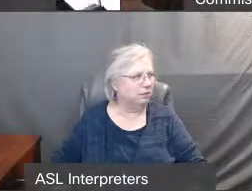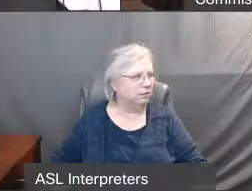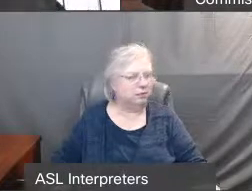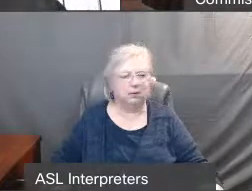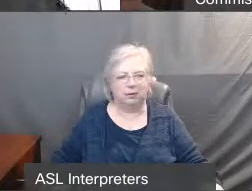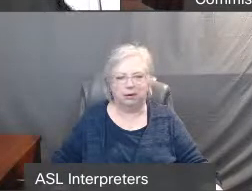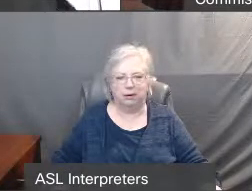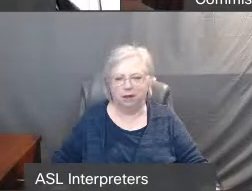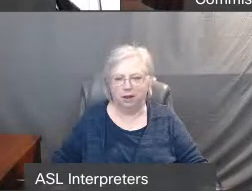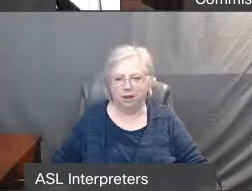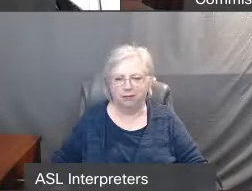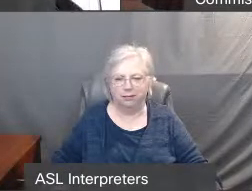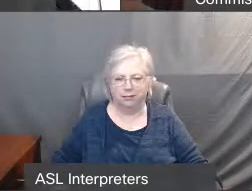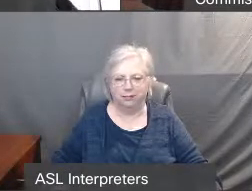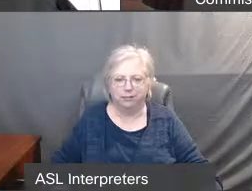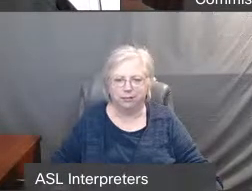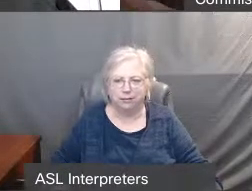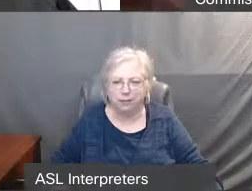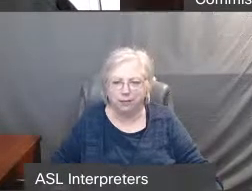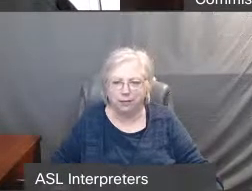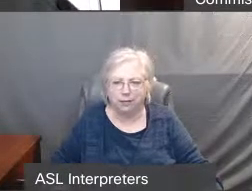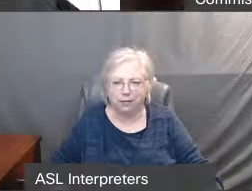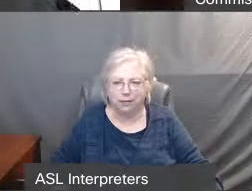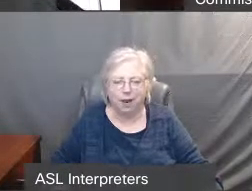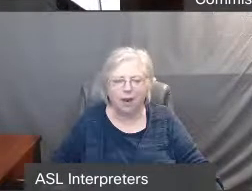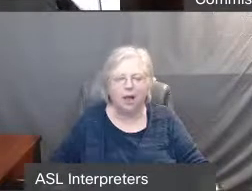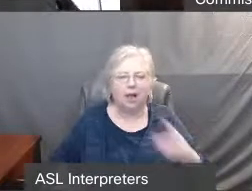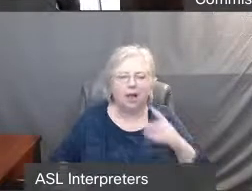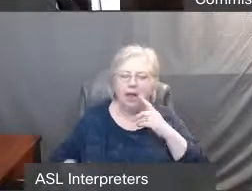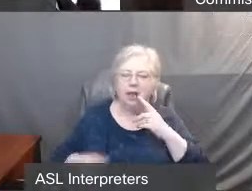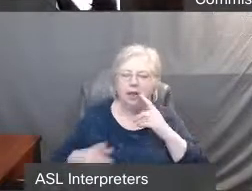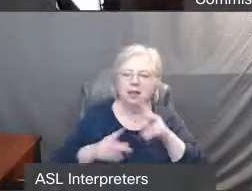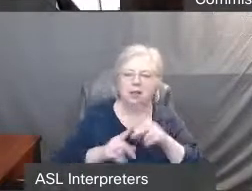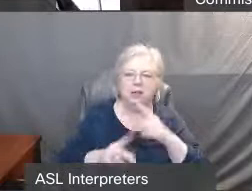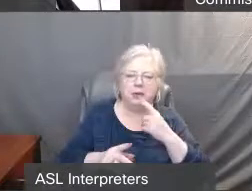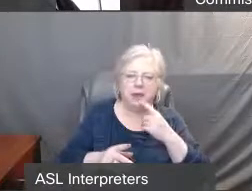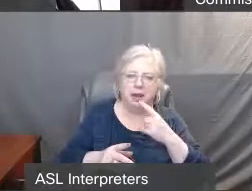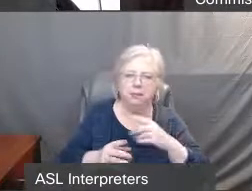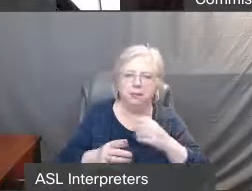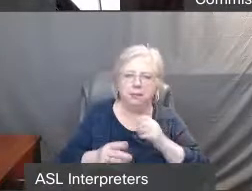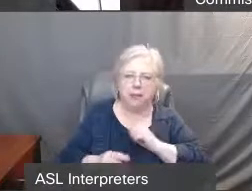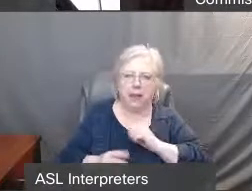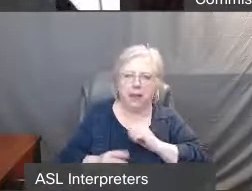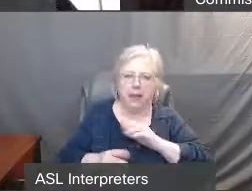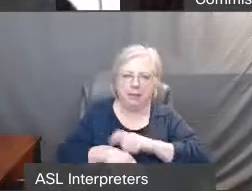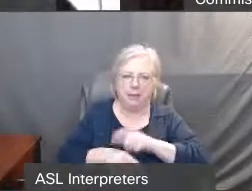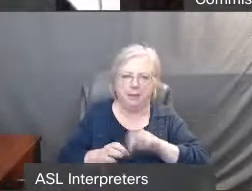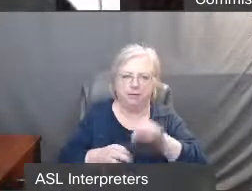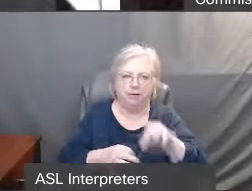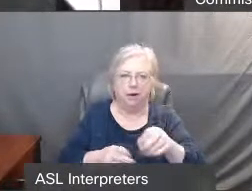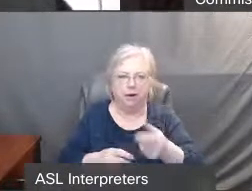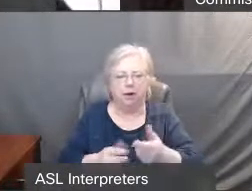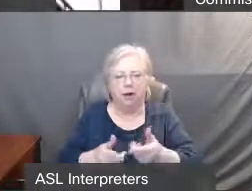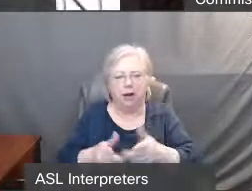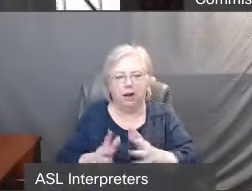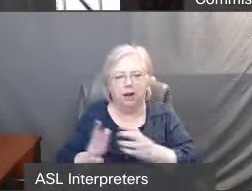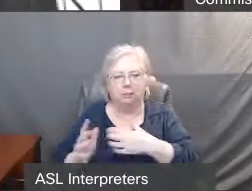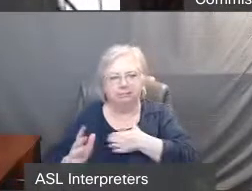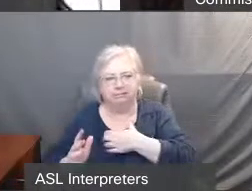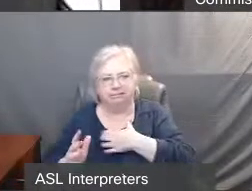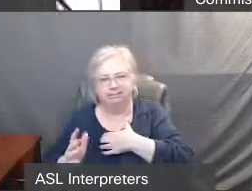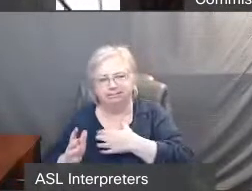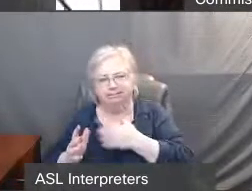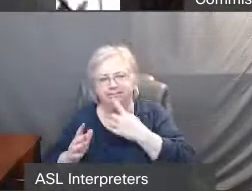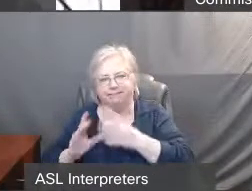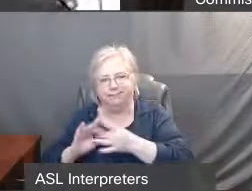We were told that we could defer and allow the opposition to speak first, and then we would be able to respond to them. So if we could request to do that. Yes, absolutely. Okay, and